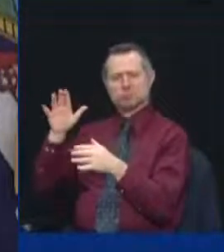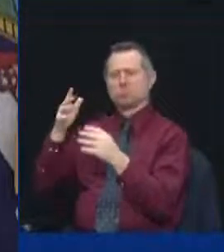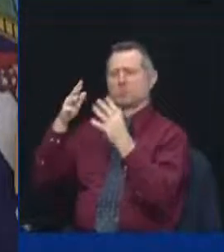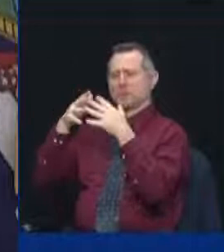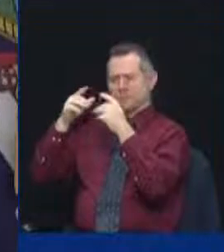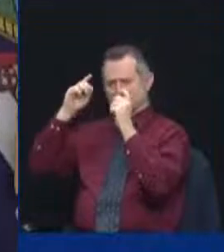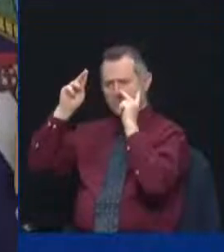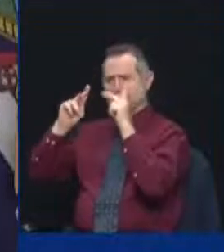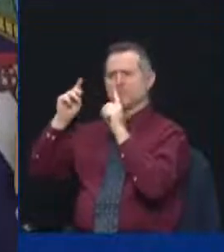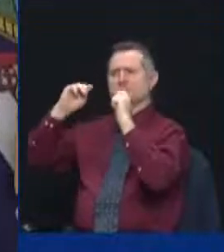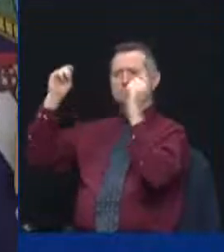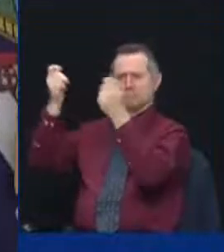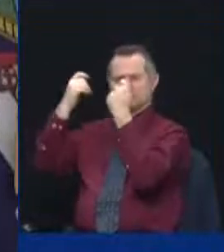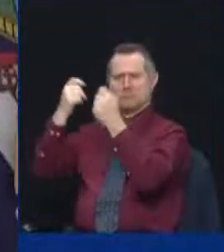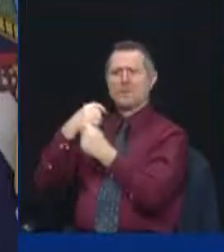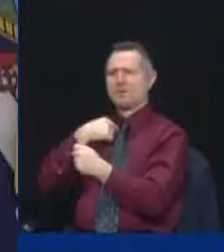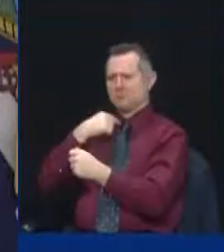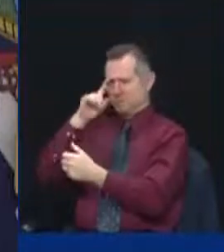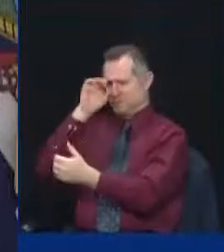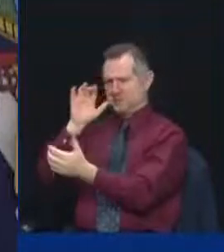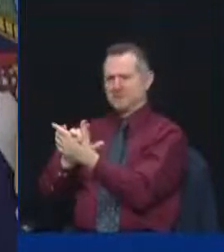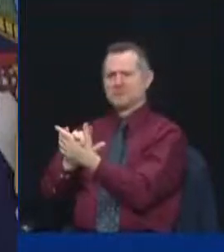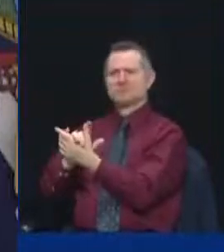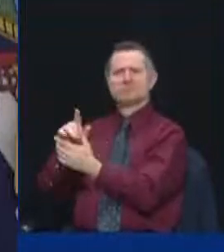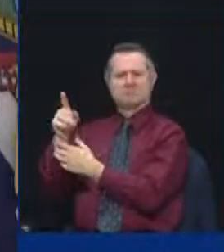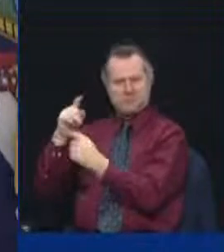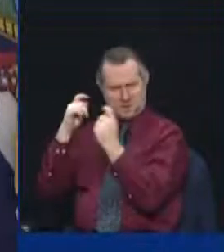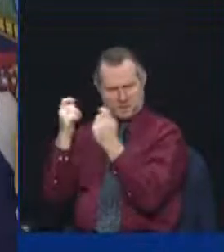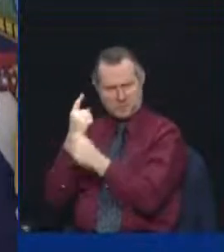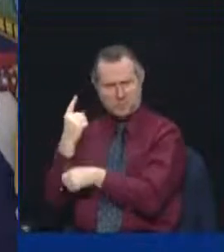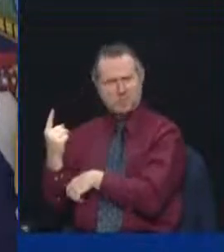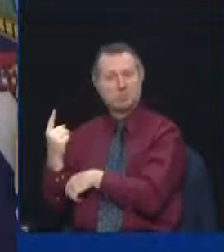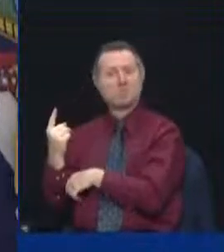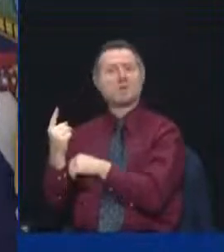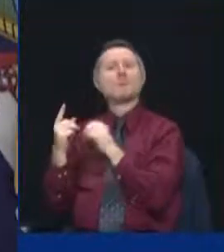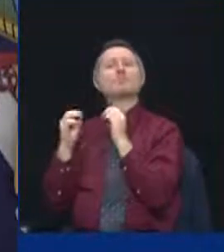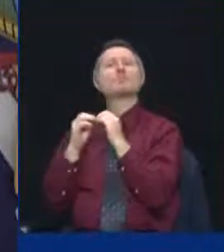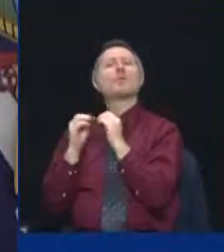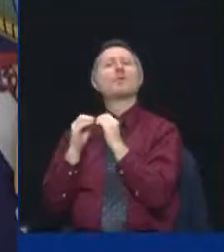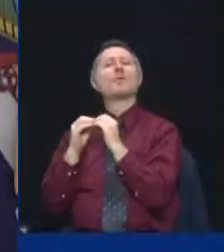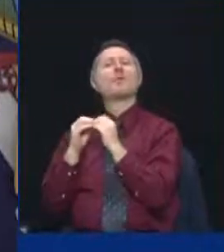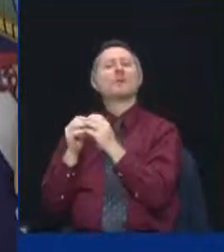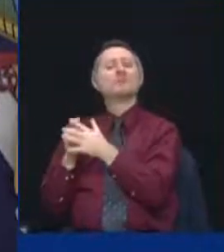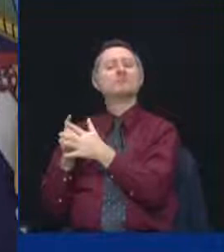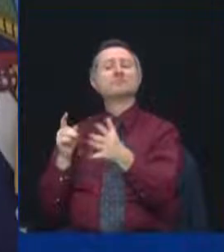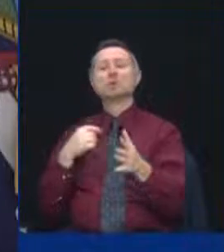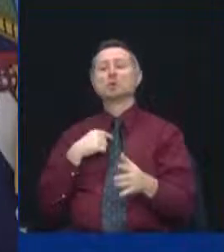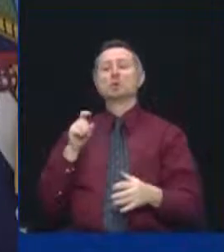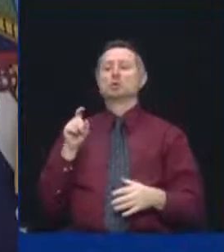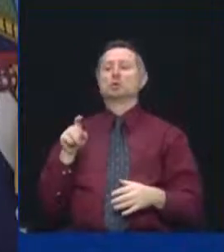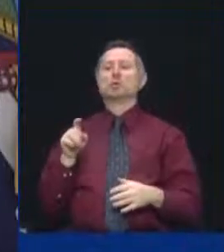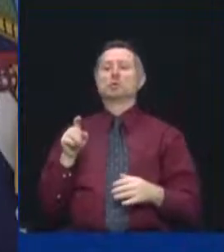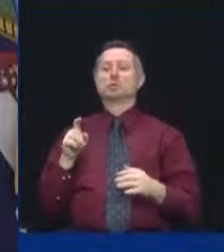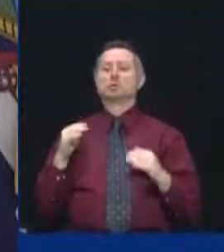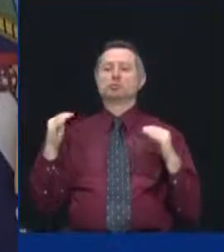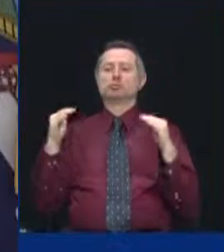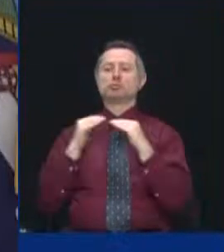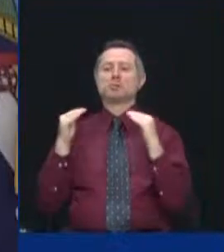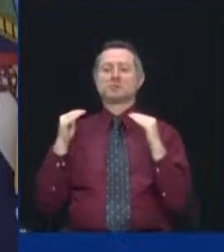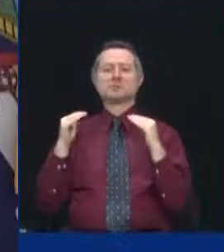and I believe they should have more than a day. They should actually have the justice that they deserve.